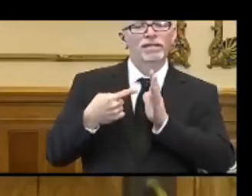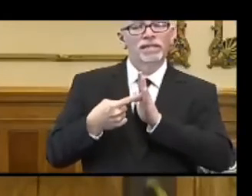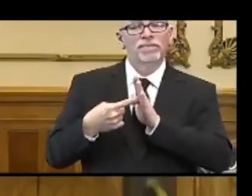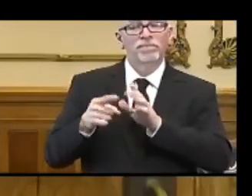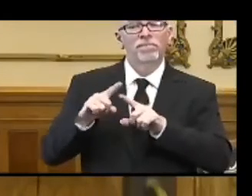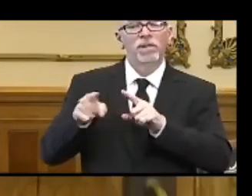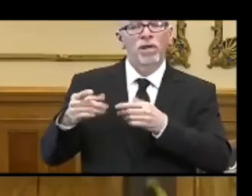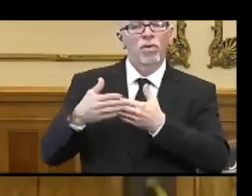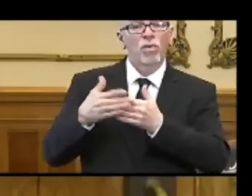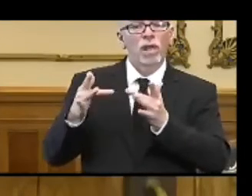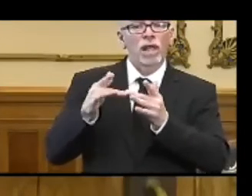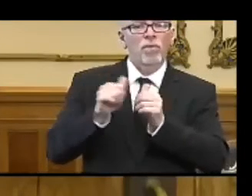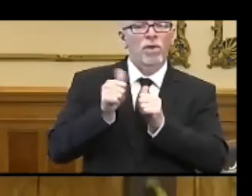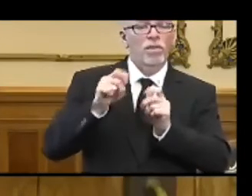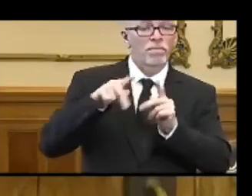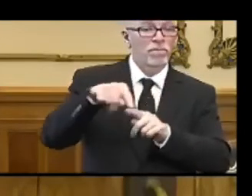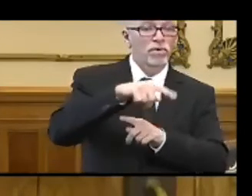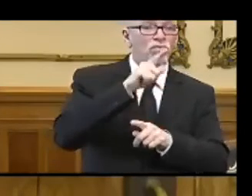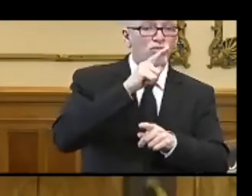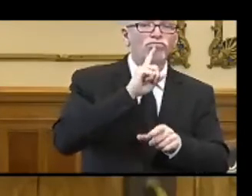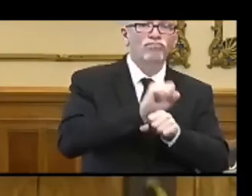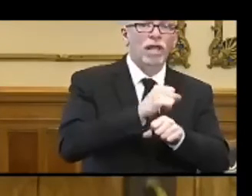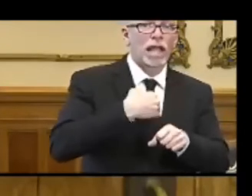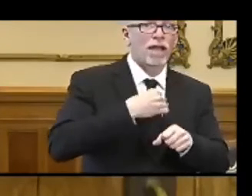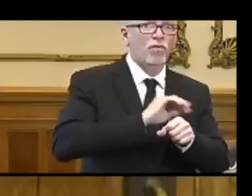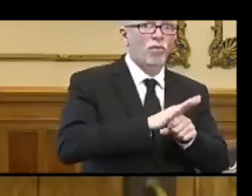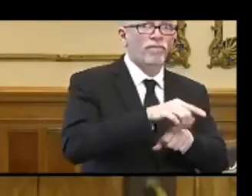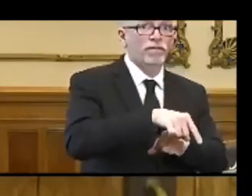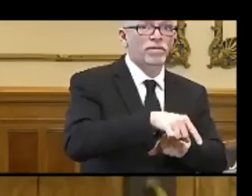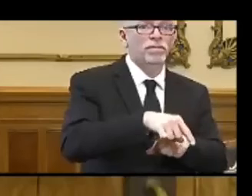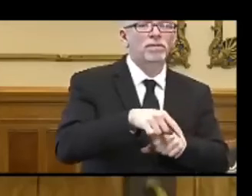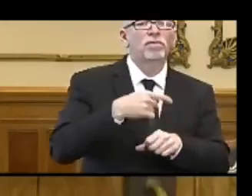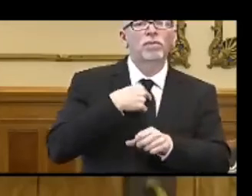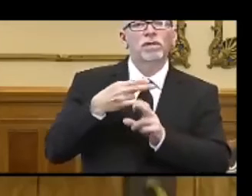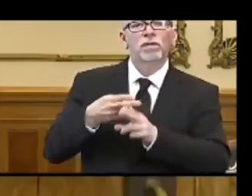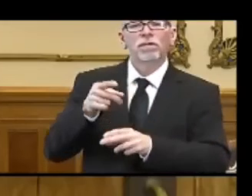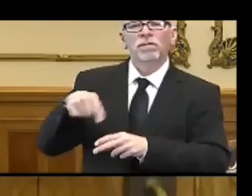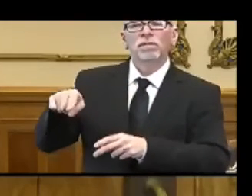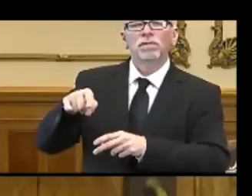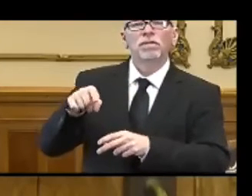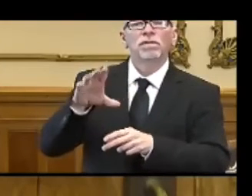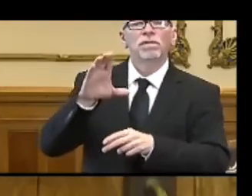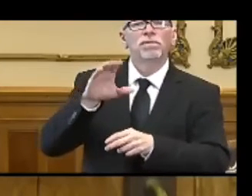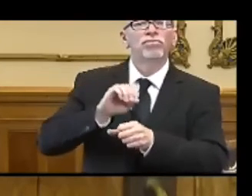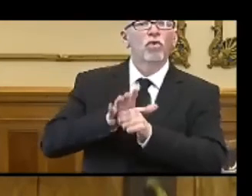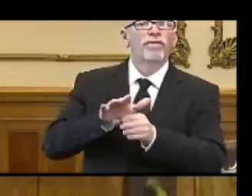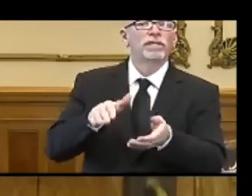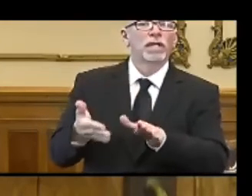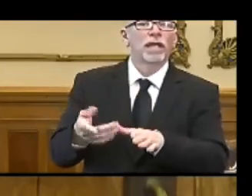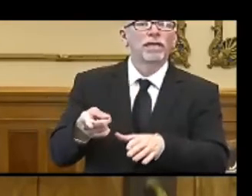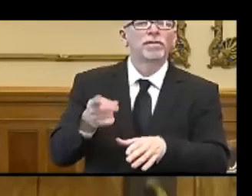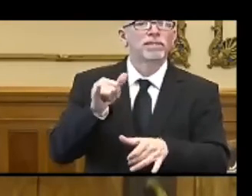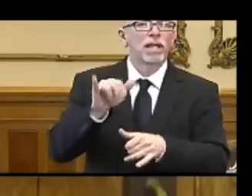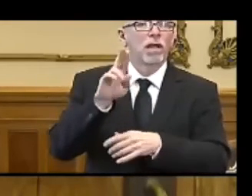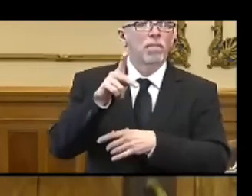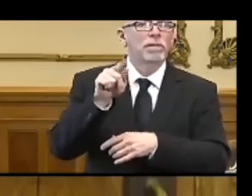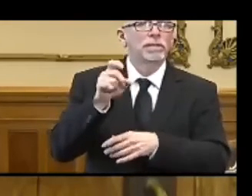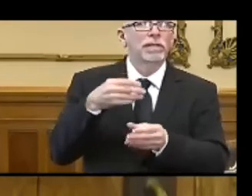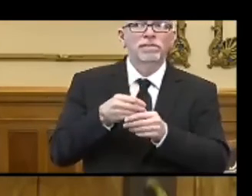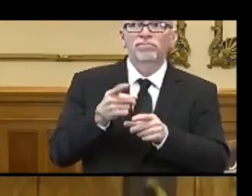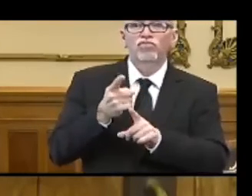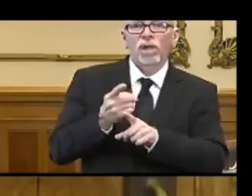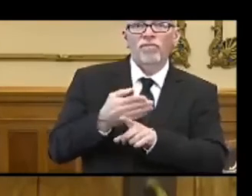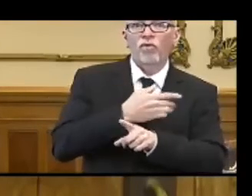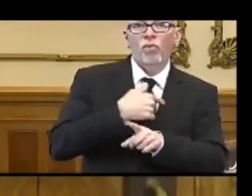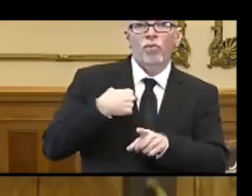close contact with other individuals that were known COVID positive, we consider those COVID deaths. They are up to date as of right before